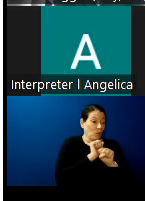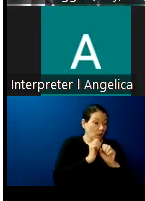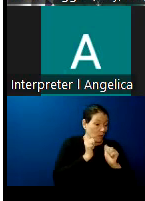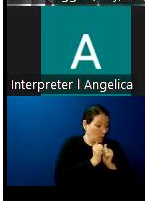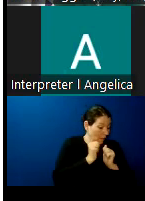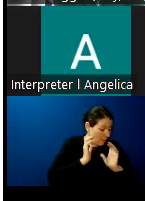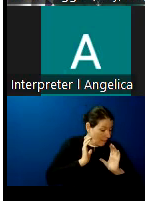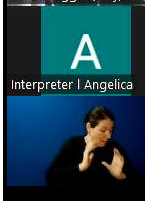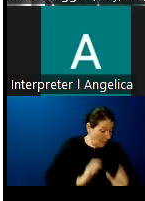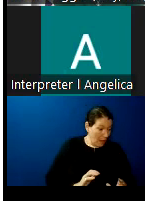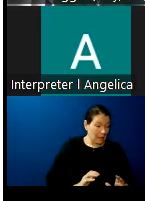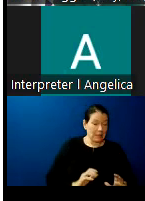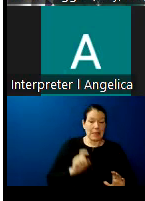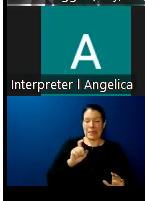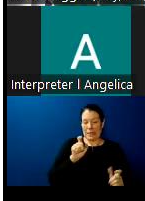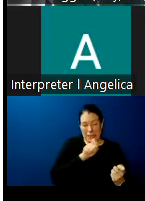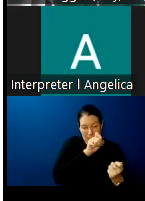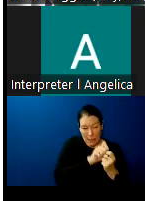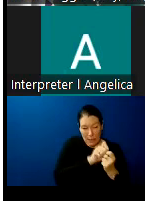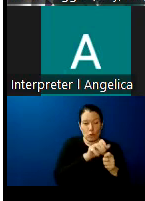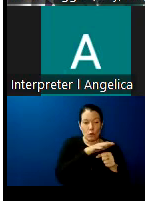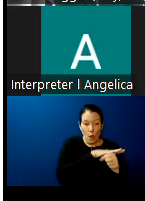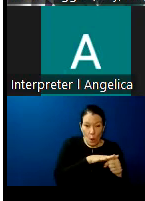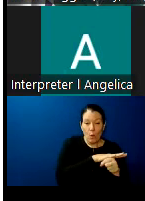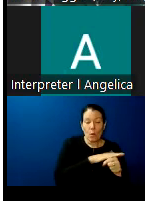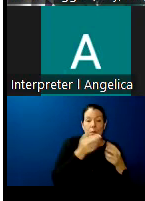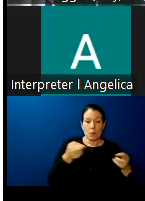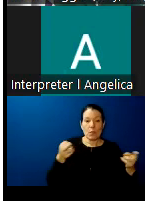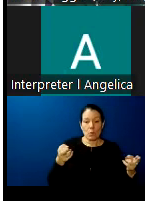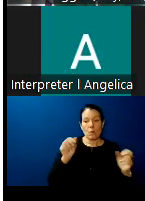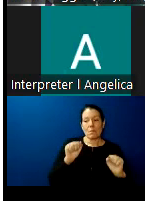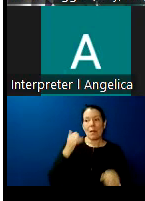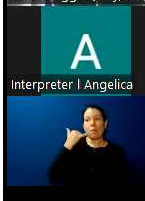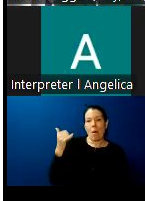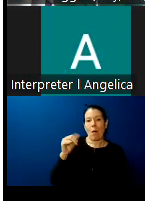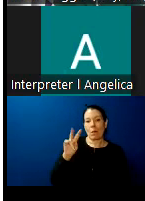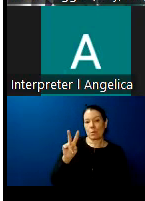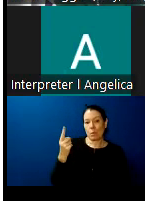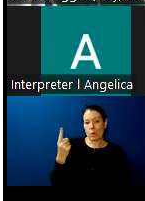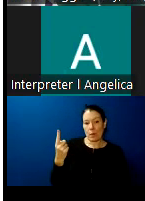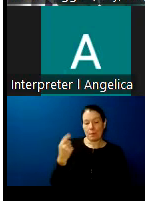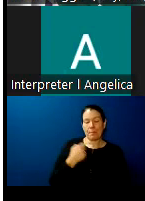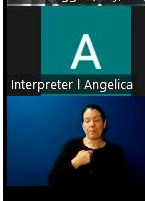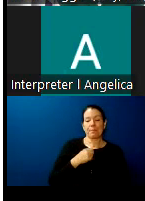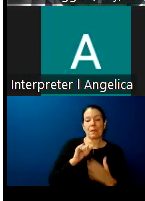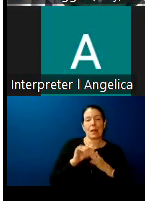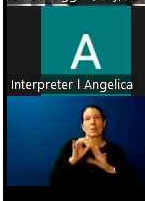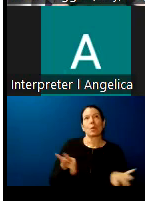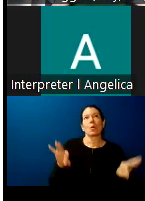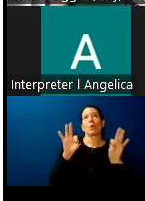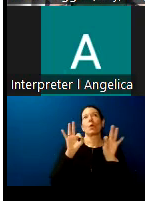that kind of specialized local resource, they'll be able to find it. I think this is incredibly